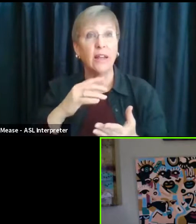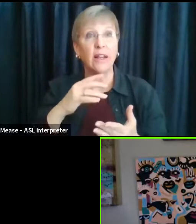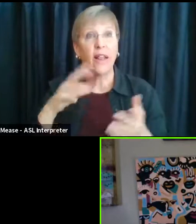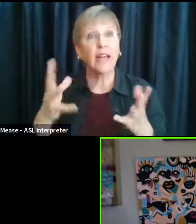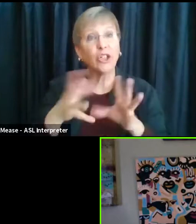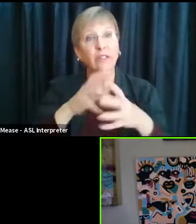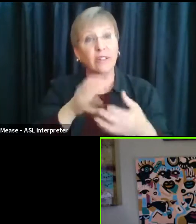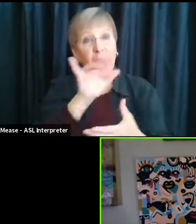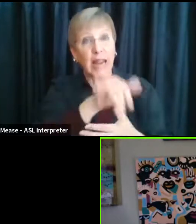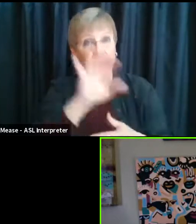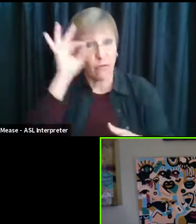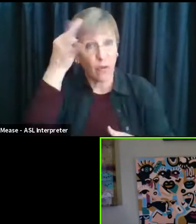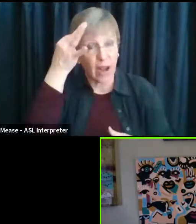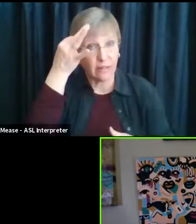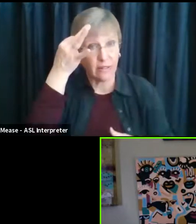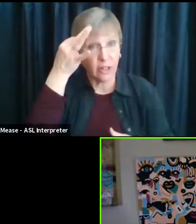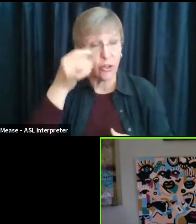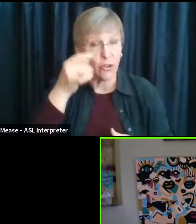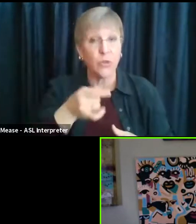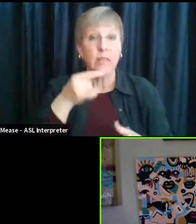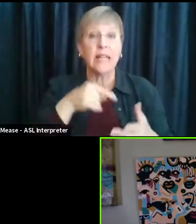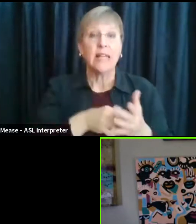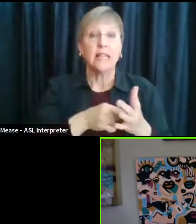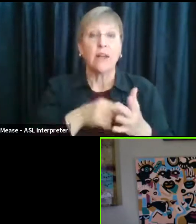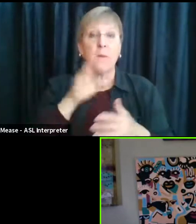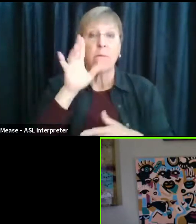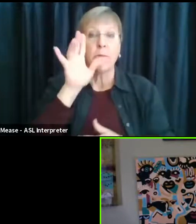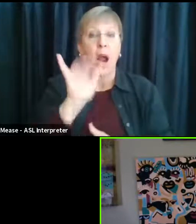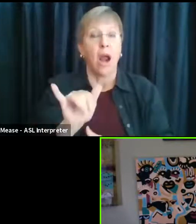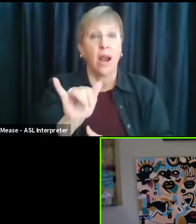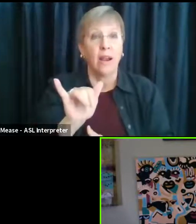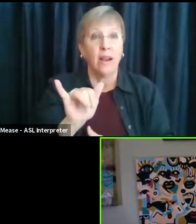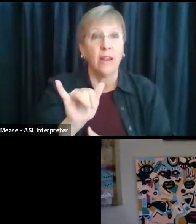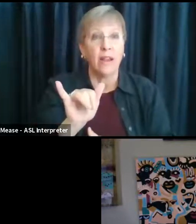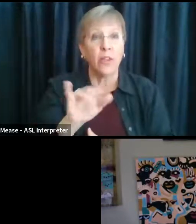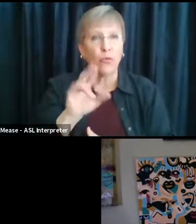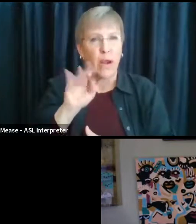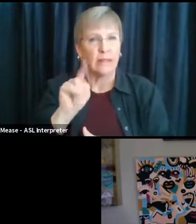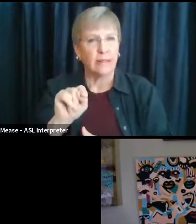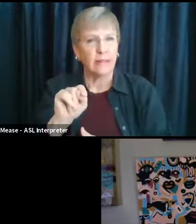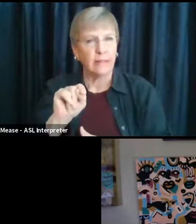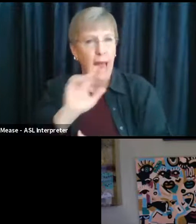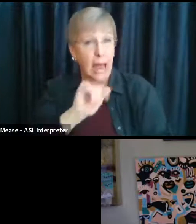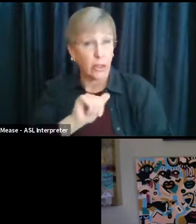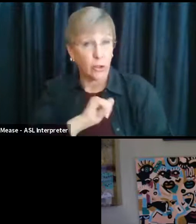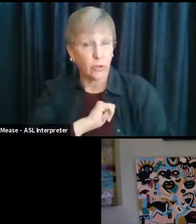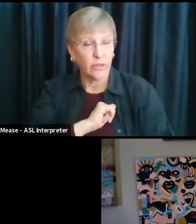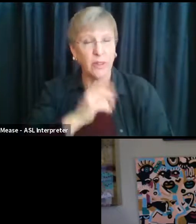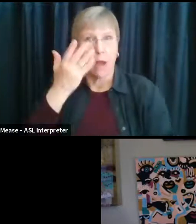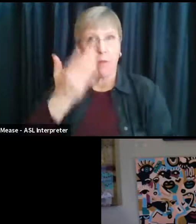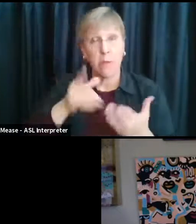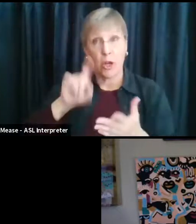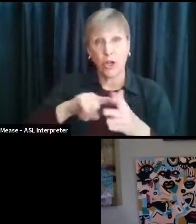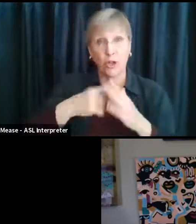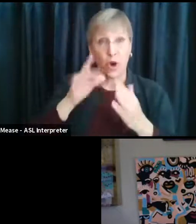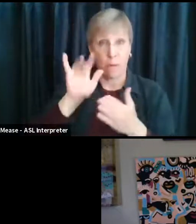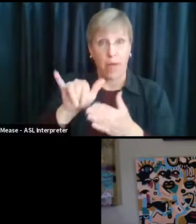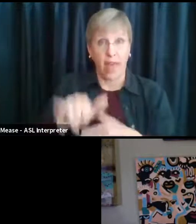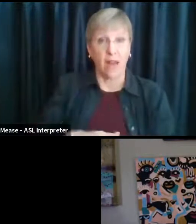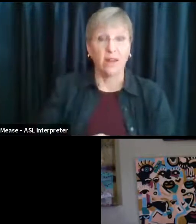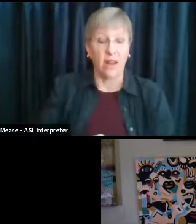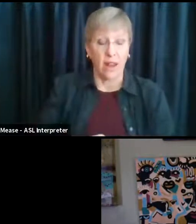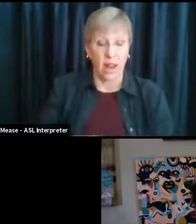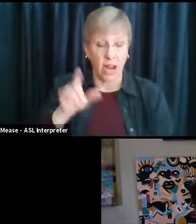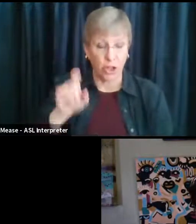by colonialist or racist attitudes? Well, maybe I should have started by that. And that's why